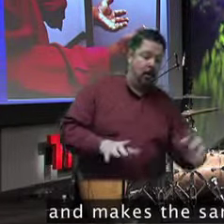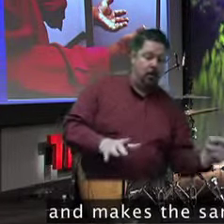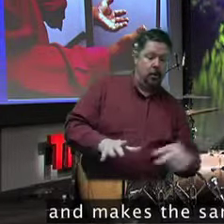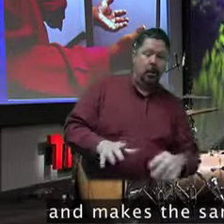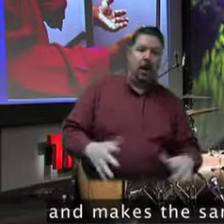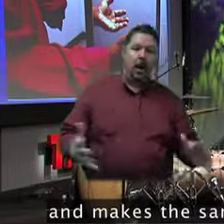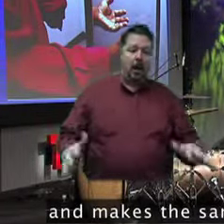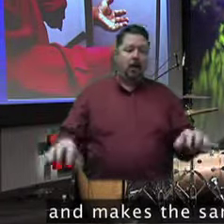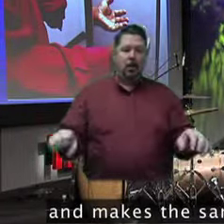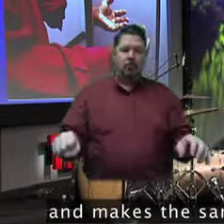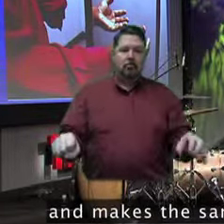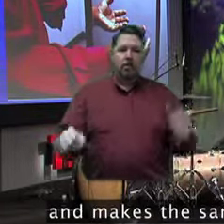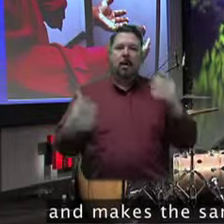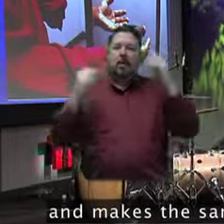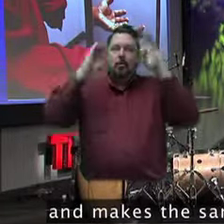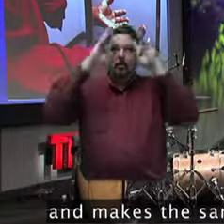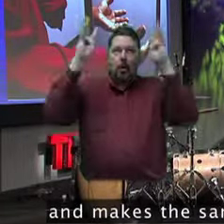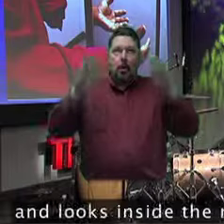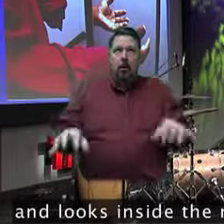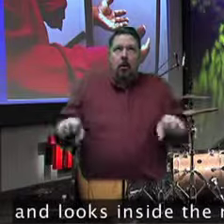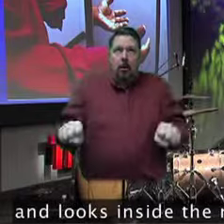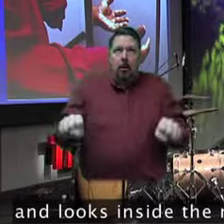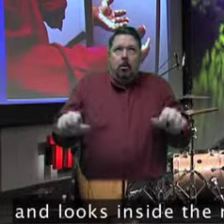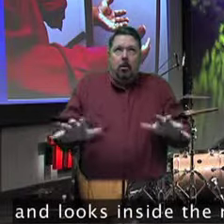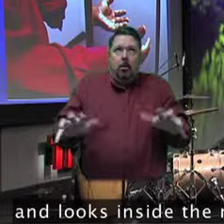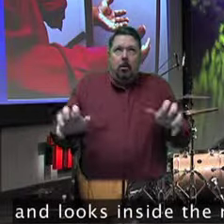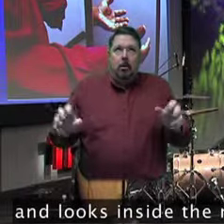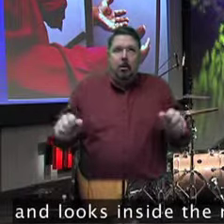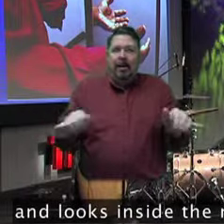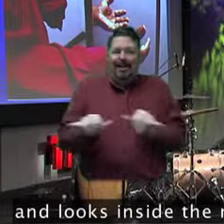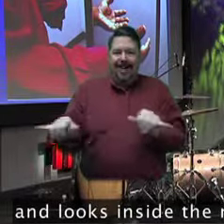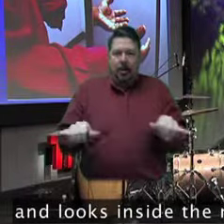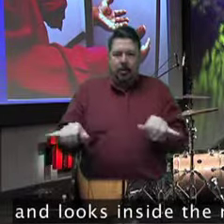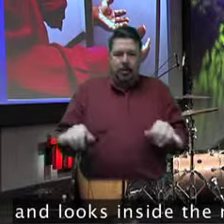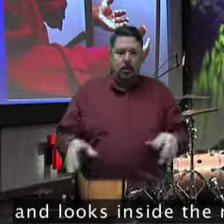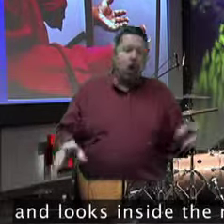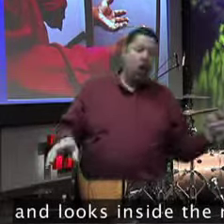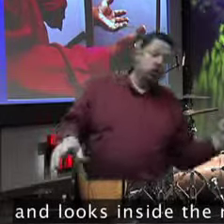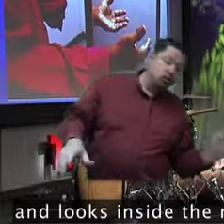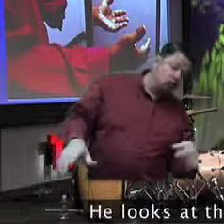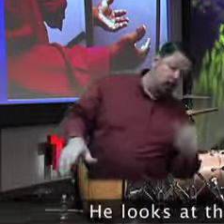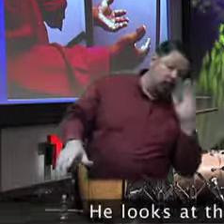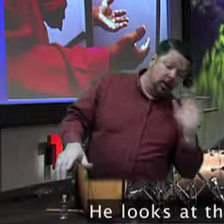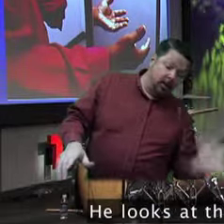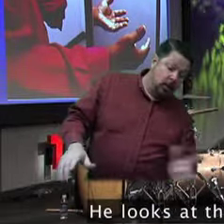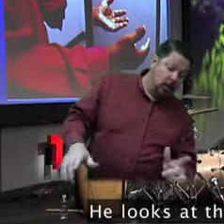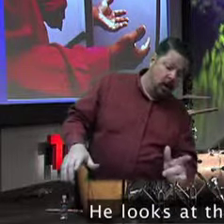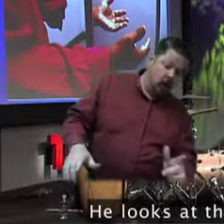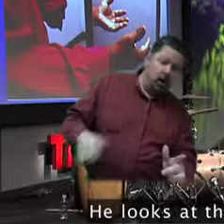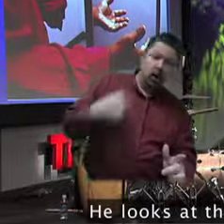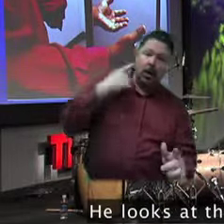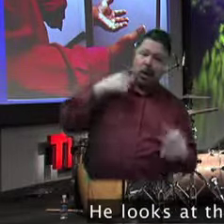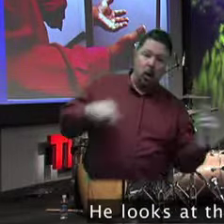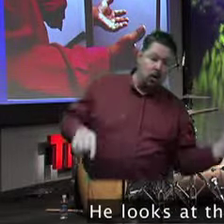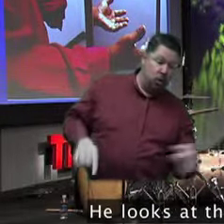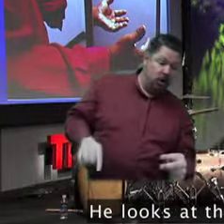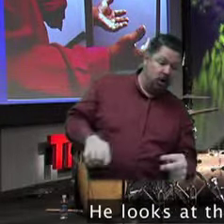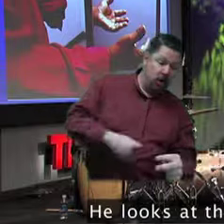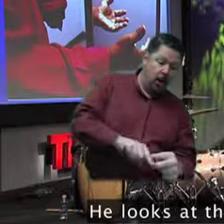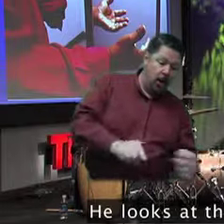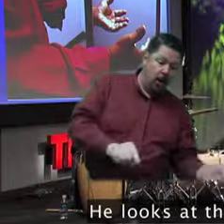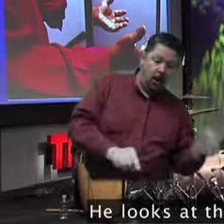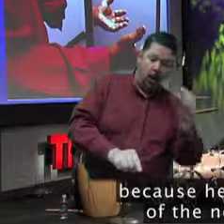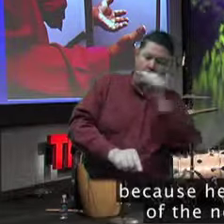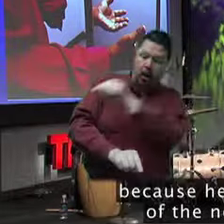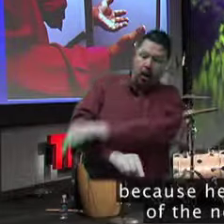makes the same posture, the clenched posture, and looks inside the mirror. And what does he experience? He looks at the